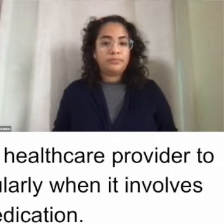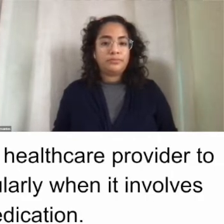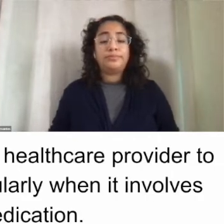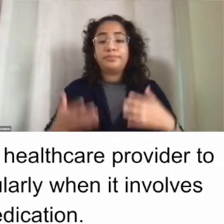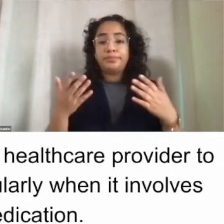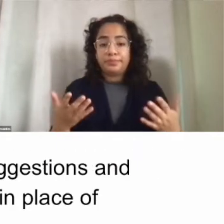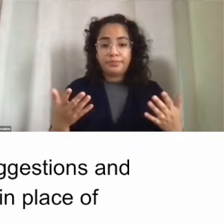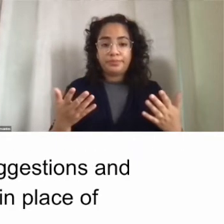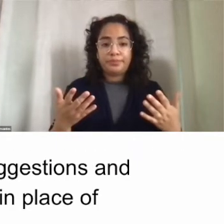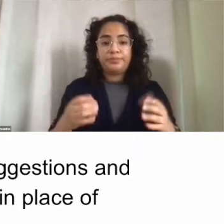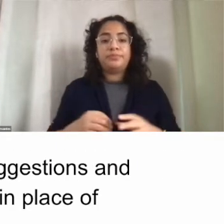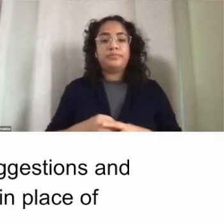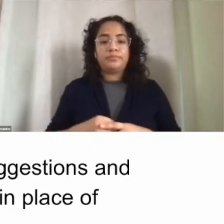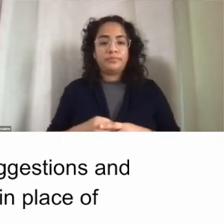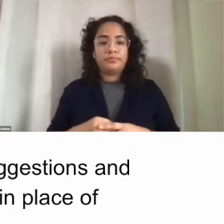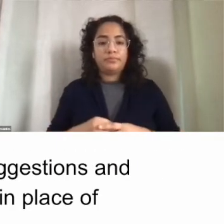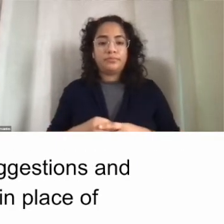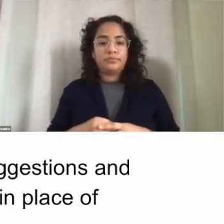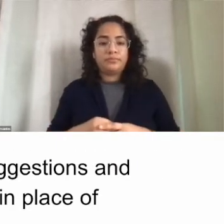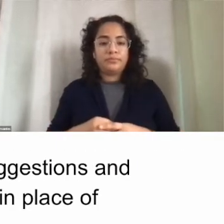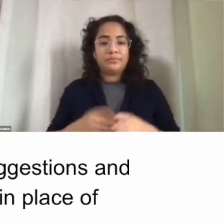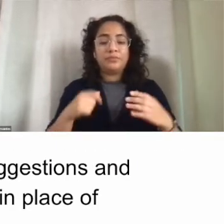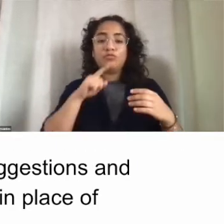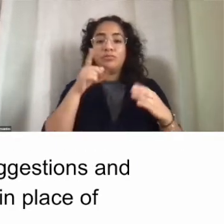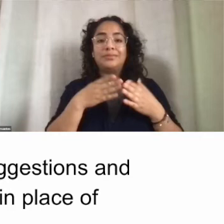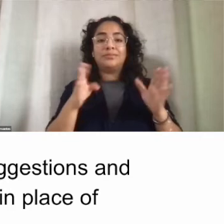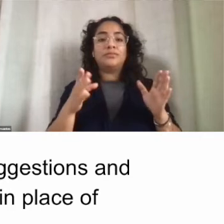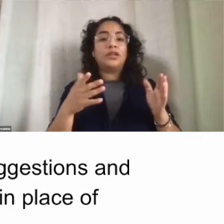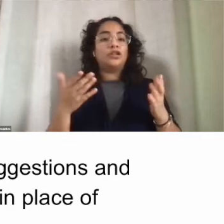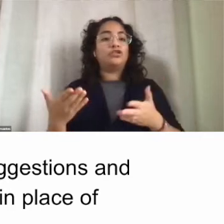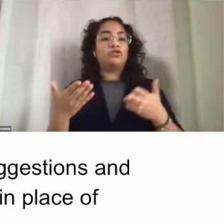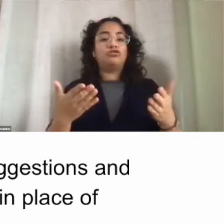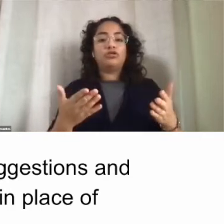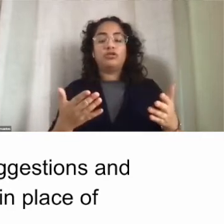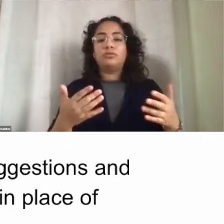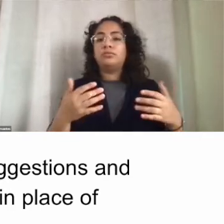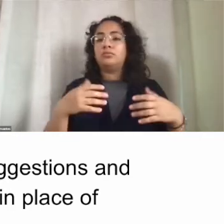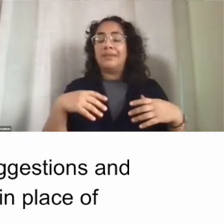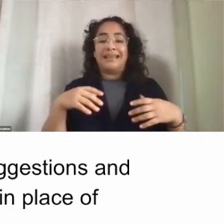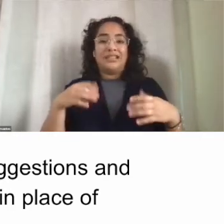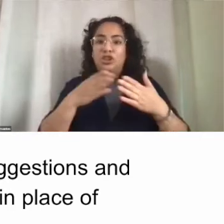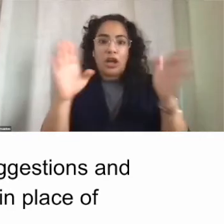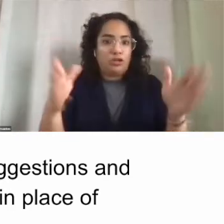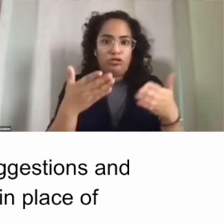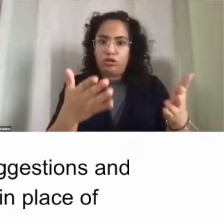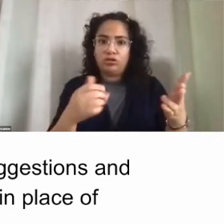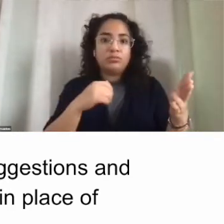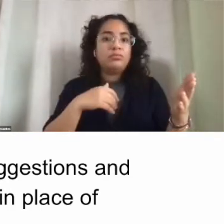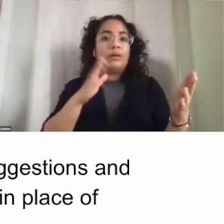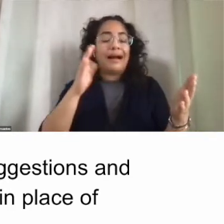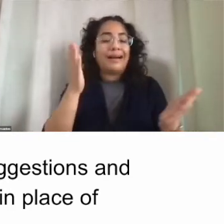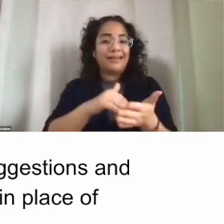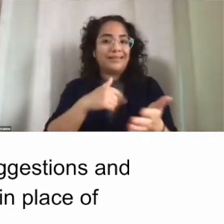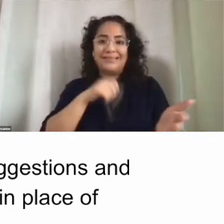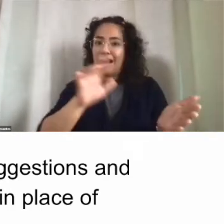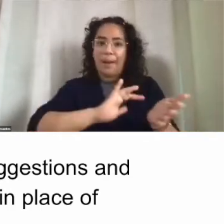So this is just general suggestions and anecdotes. By no means you should take it as